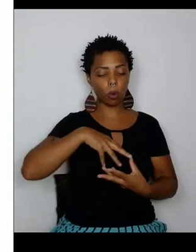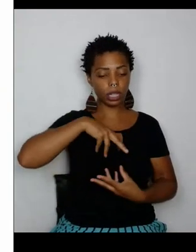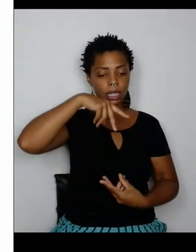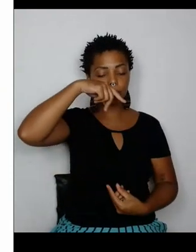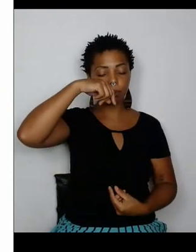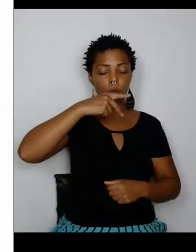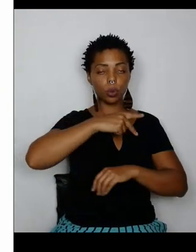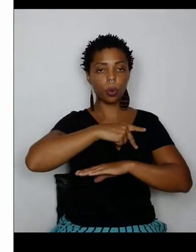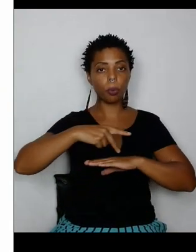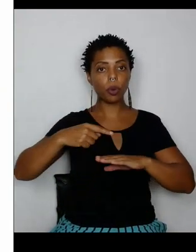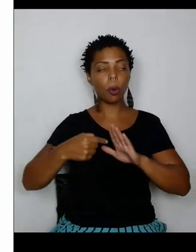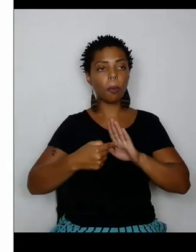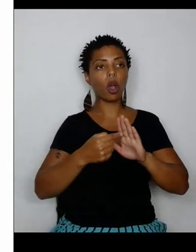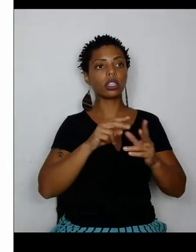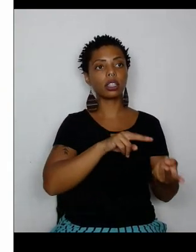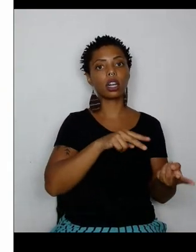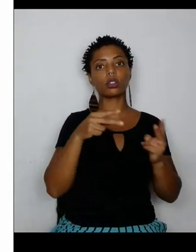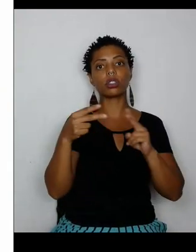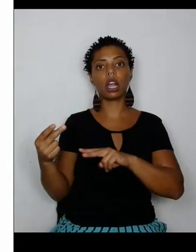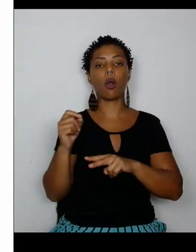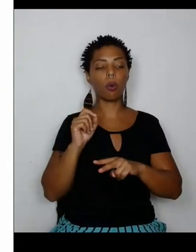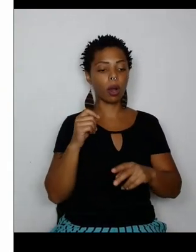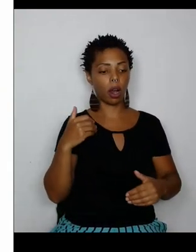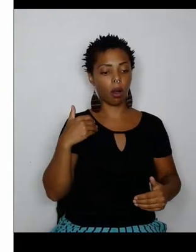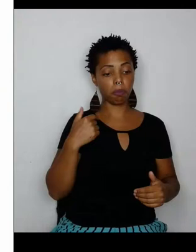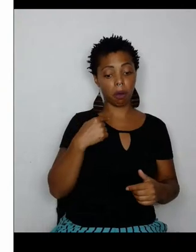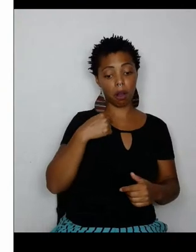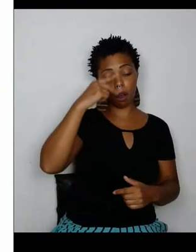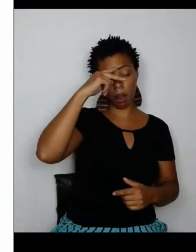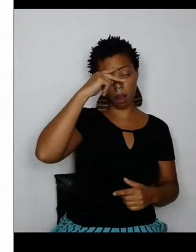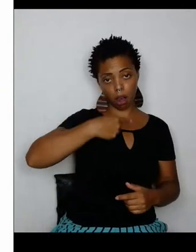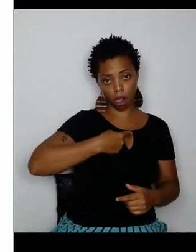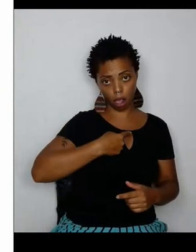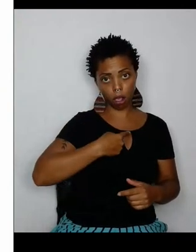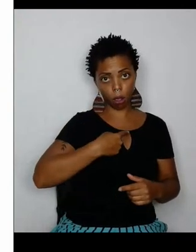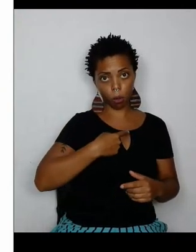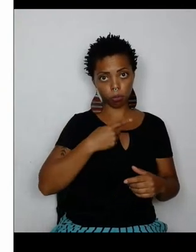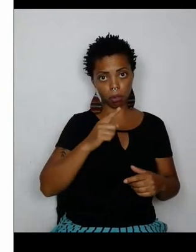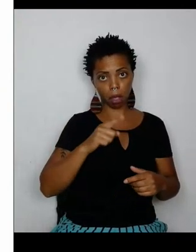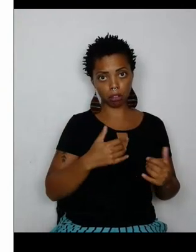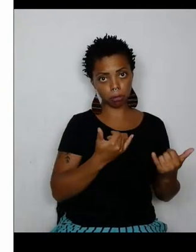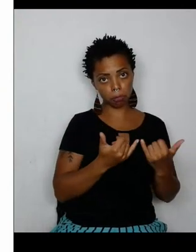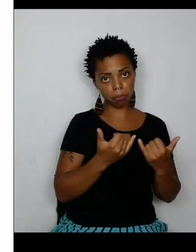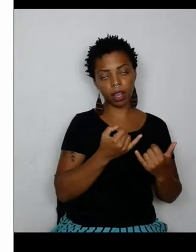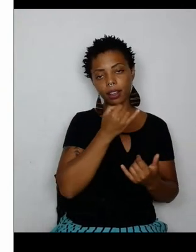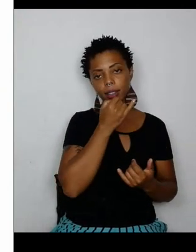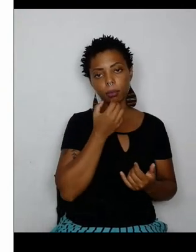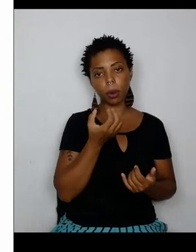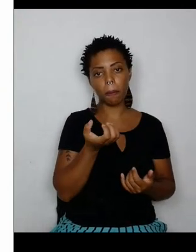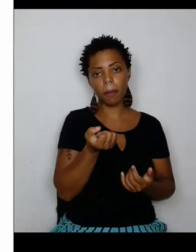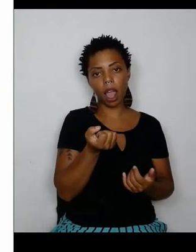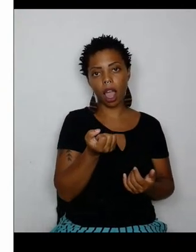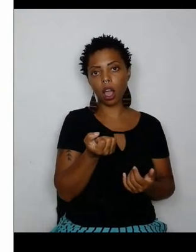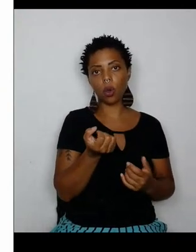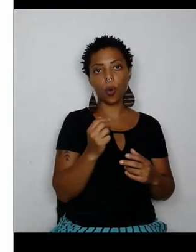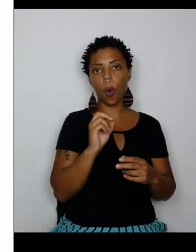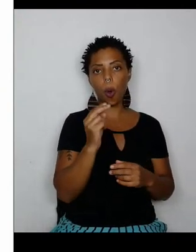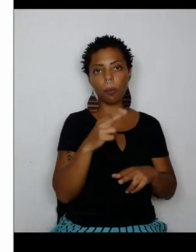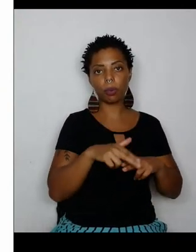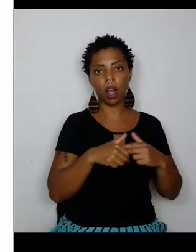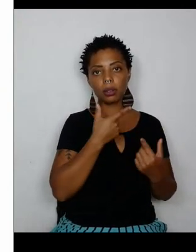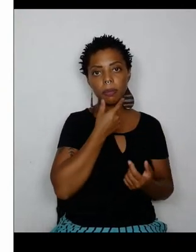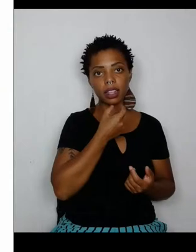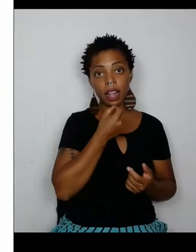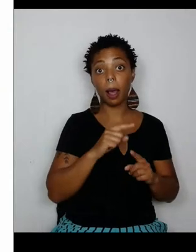self as likeness at times with whiteness and masculinity and the dematerialized self as disembodiment